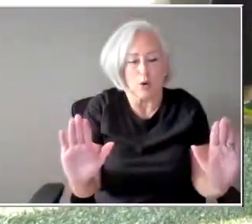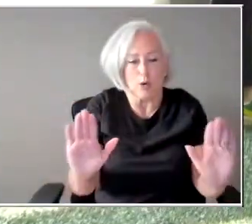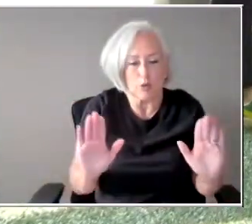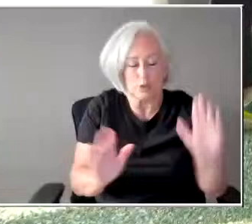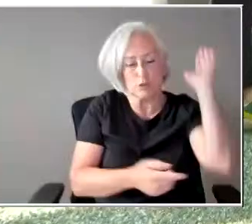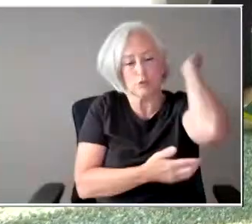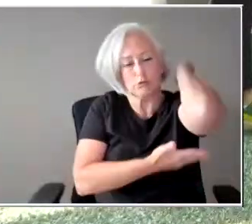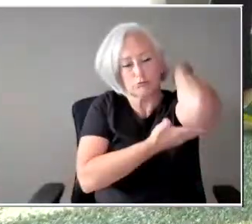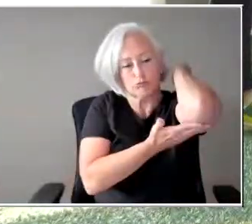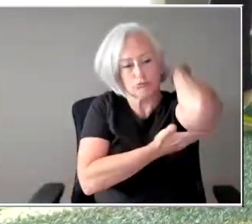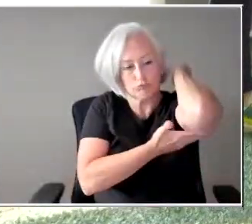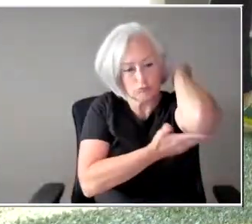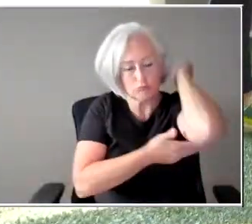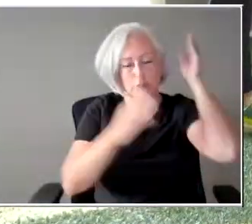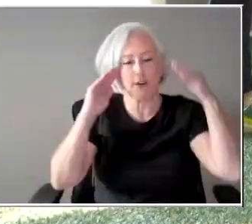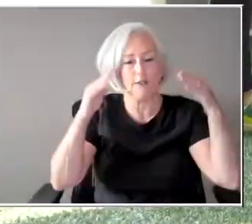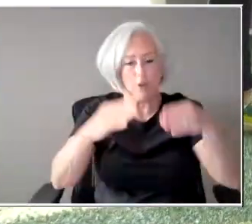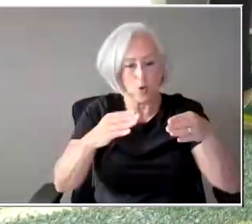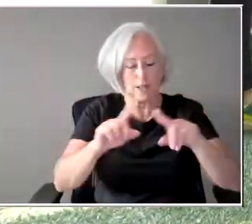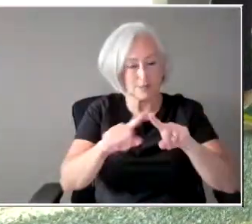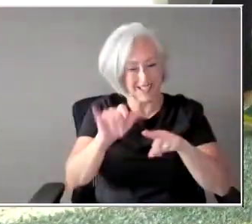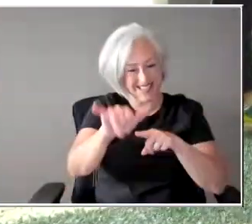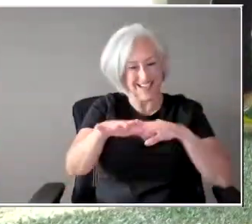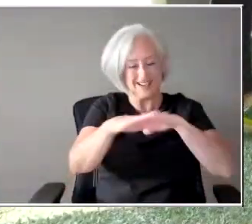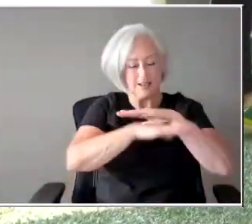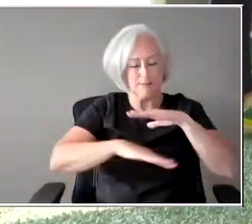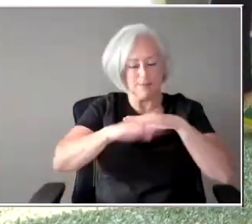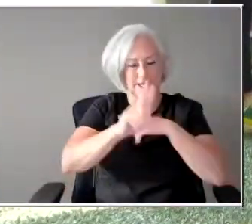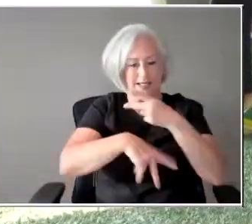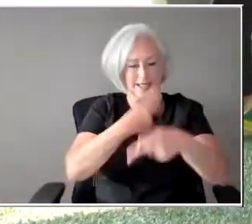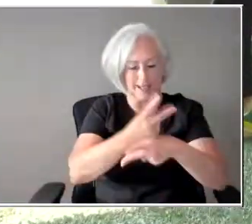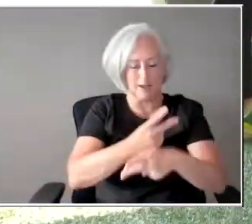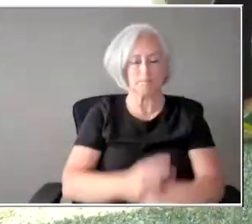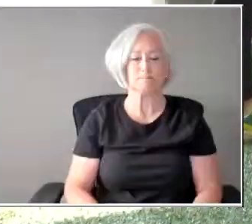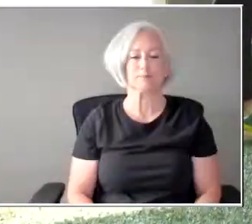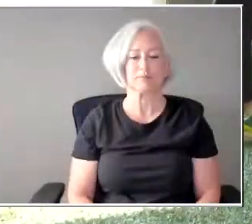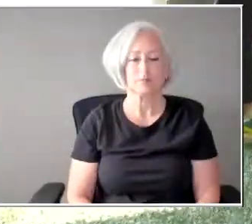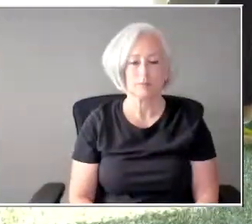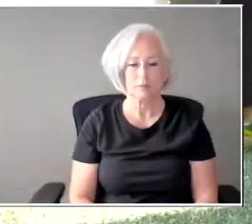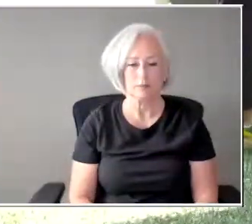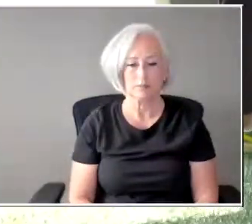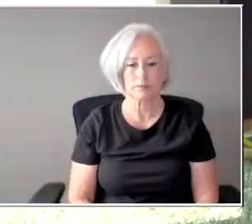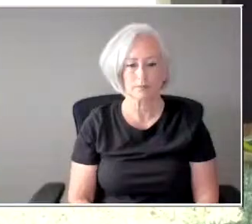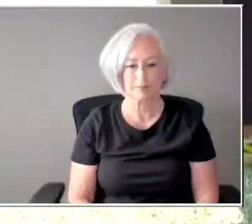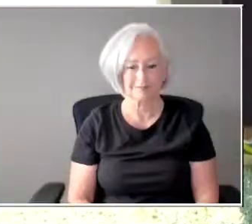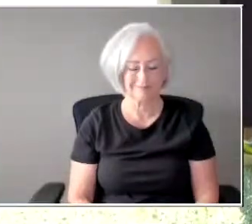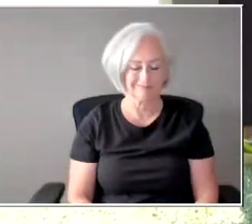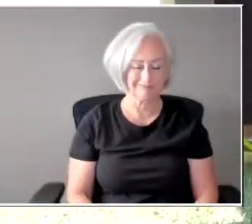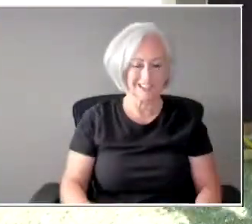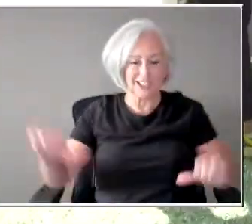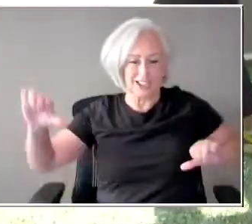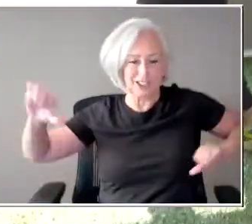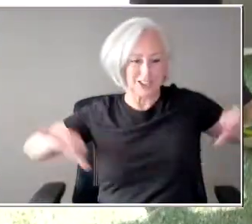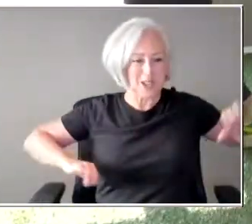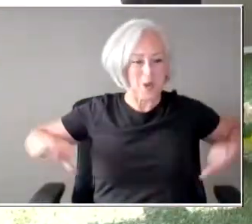your basic push-up. So there you go. Show it off. Show it off.